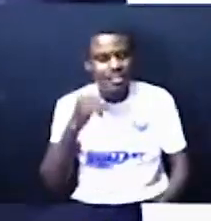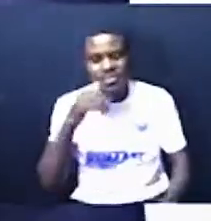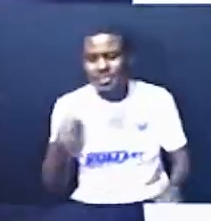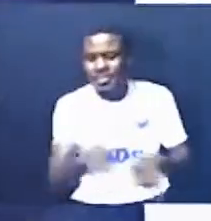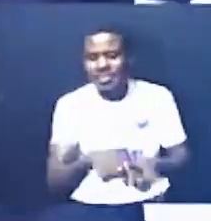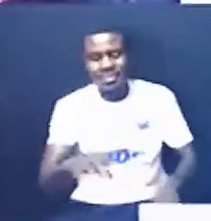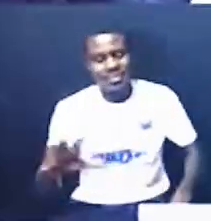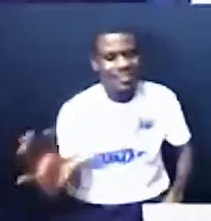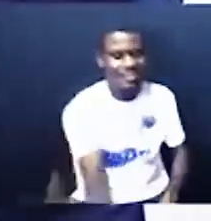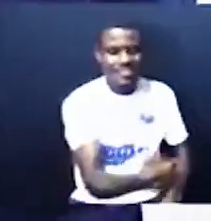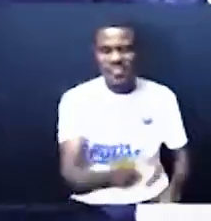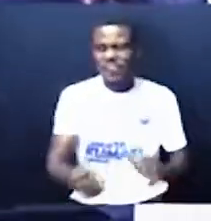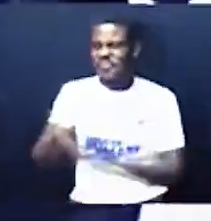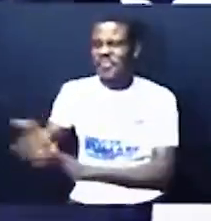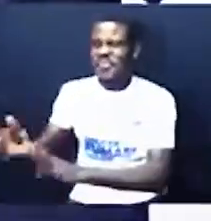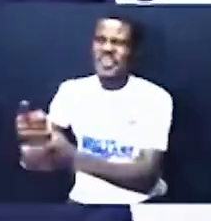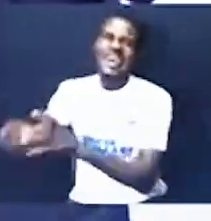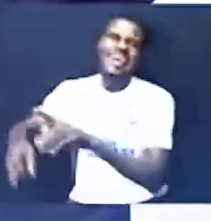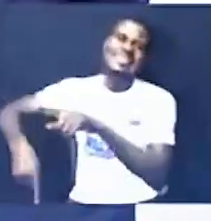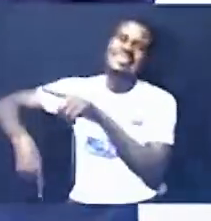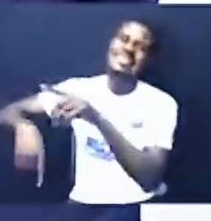so